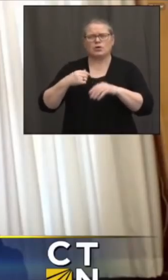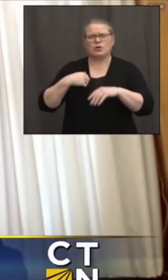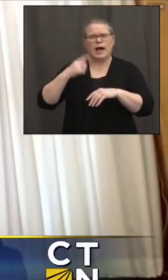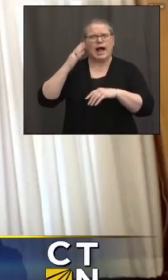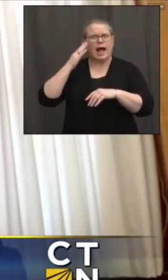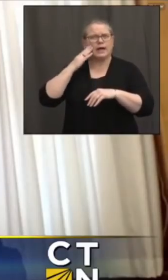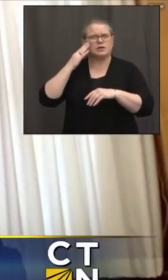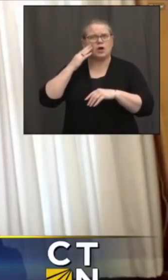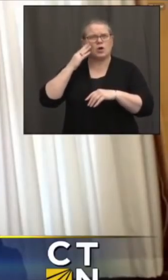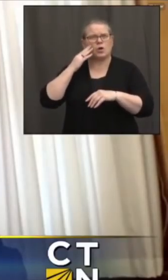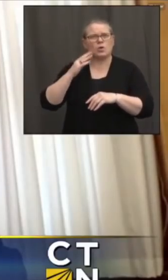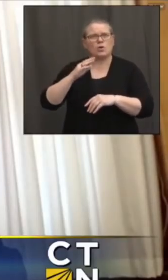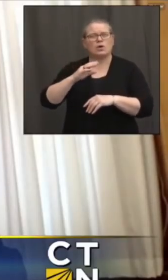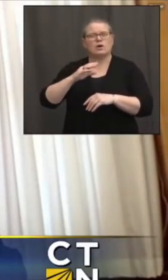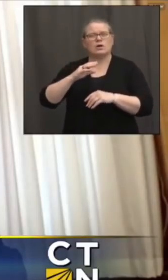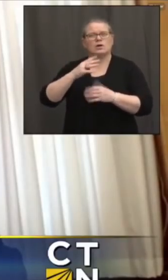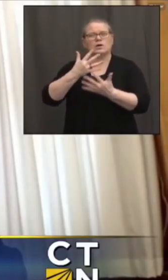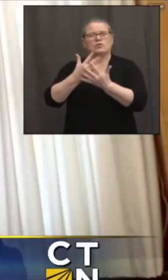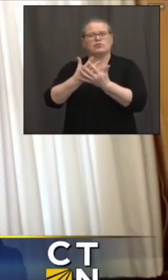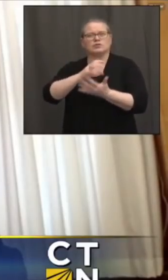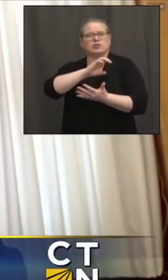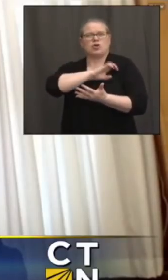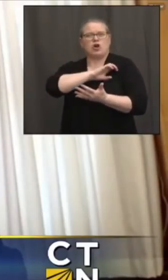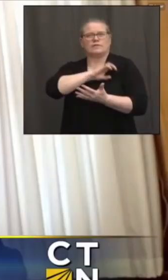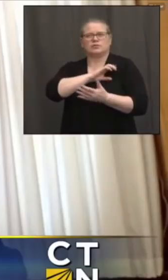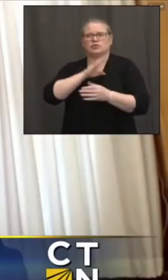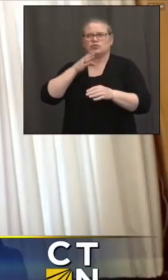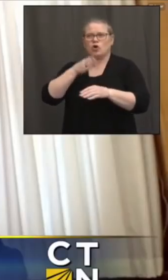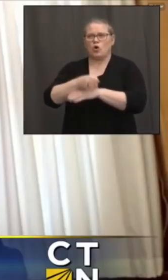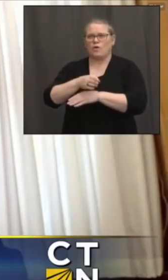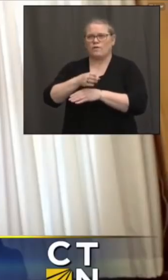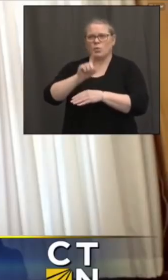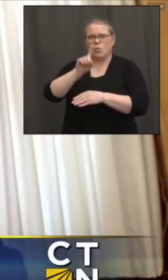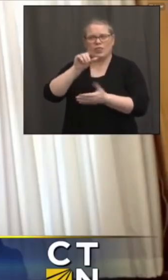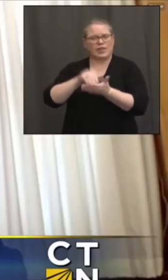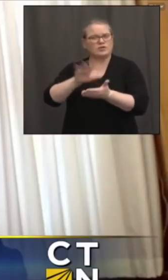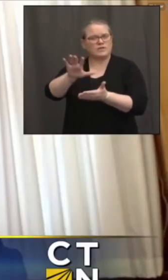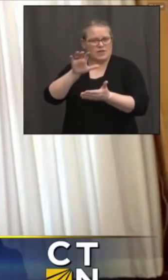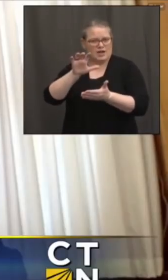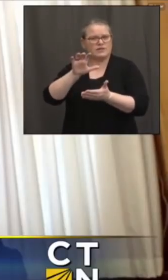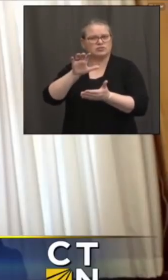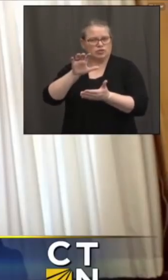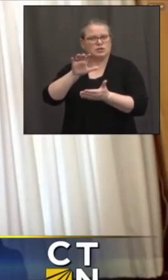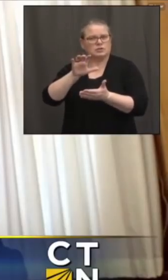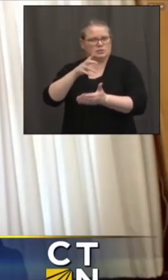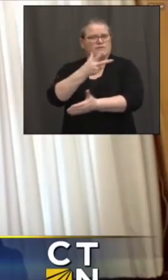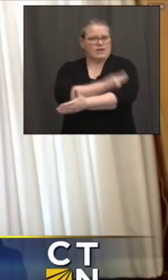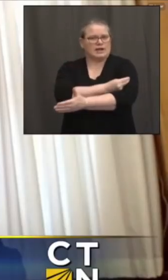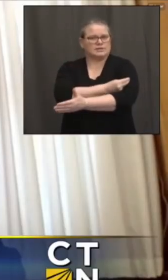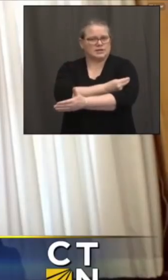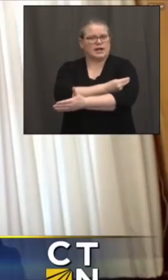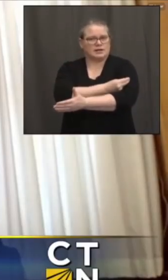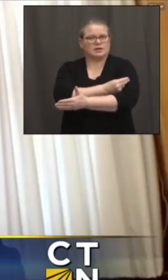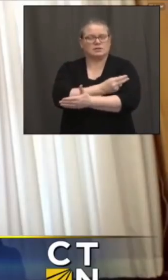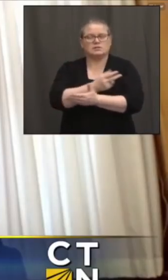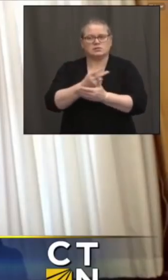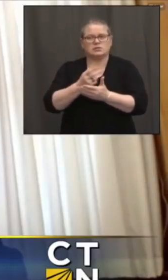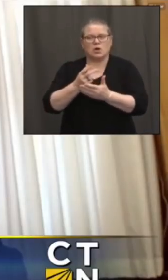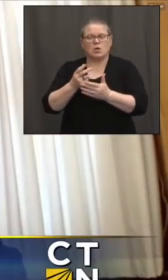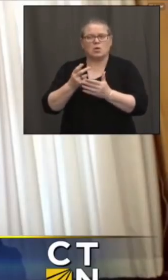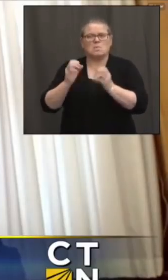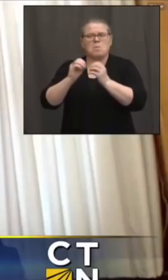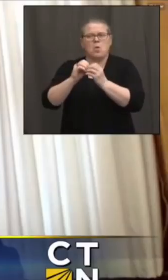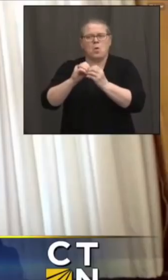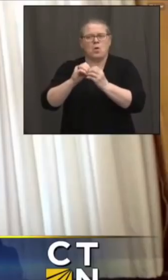1,500 correctional officers have been vaccinated, but that's a subset of the facilities, and they're still working through the rest of them. So we could provide a